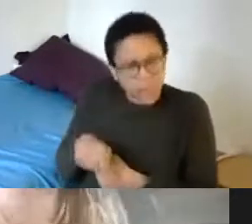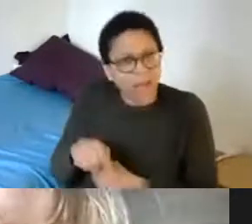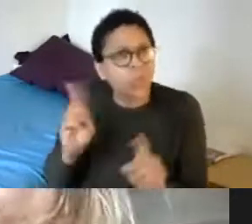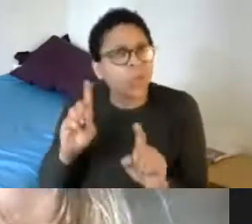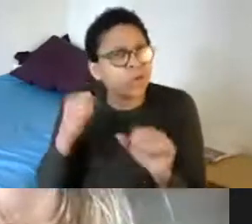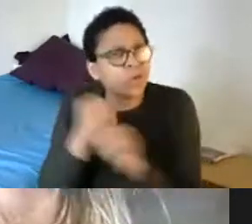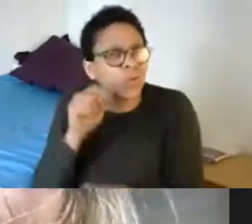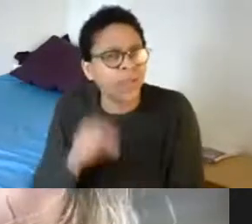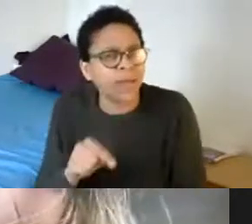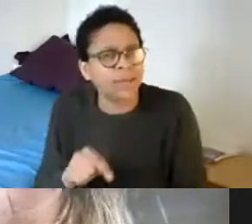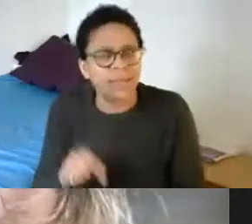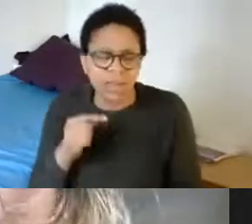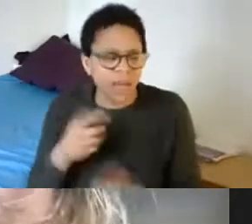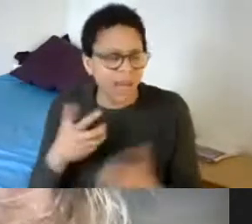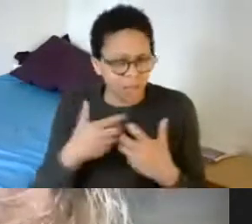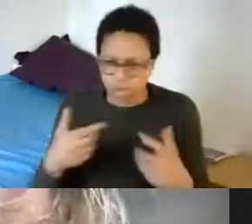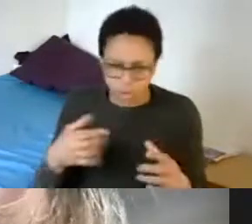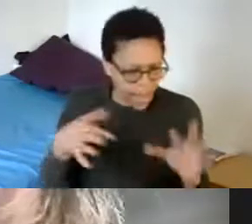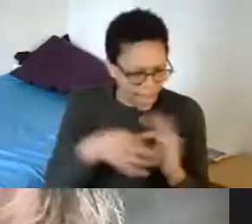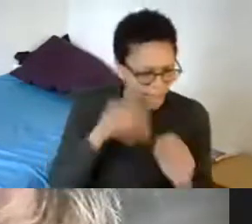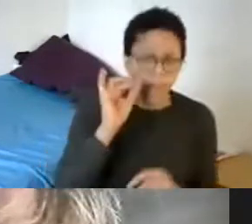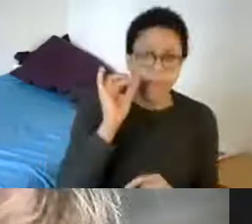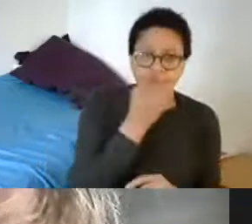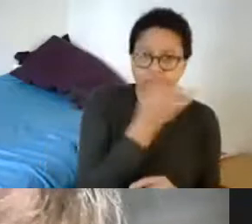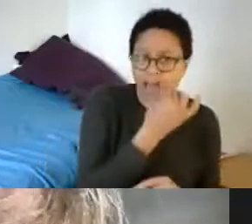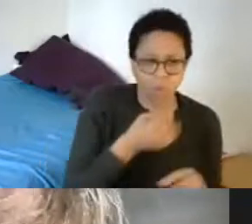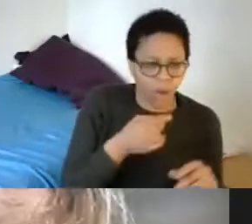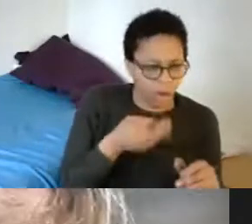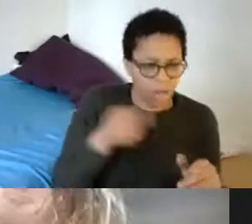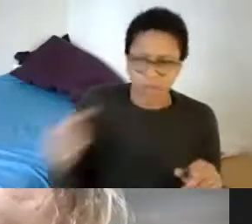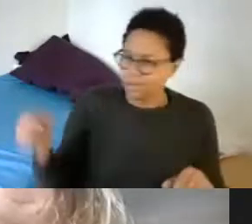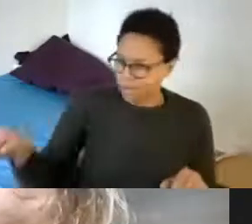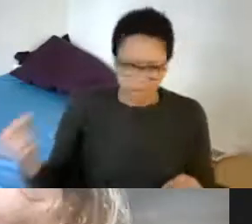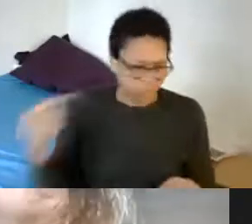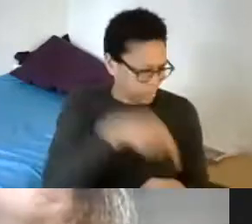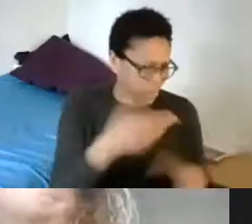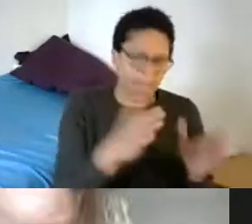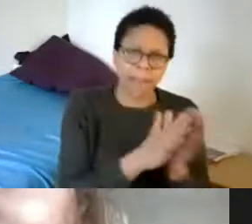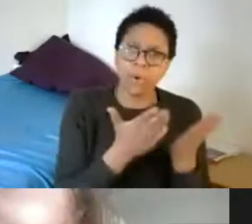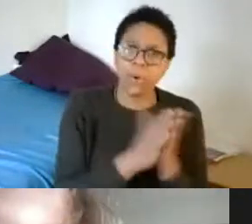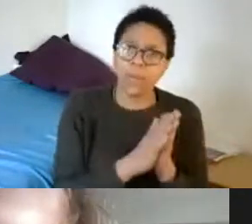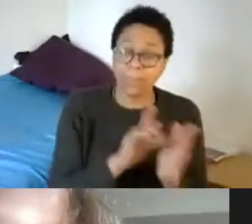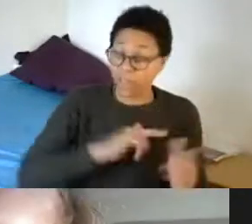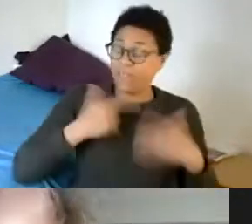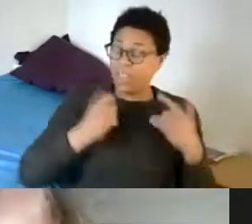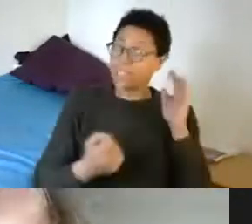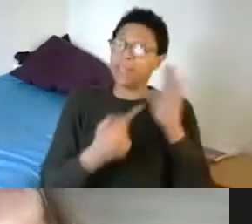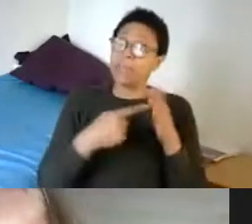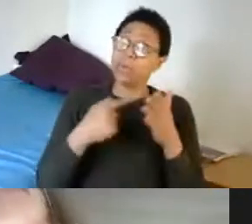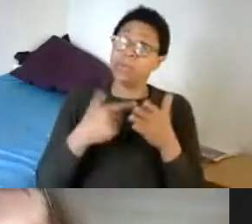reference that those were the things that were found in the book? Because I feel like that's it's an interesting part of the story of the